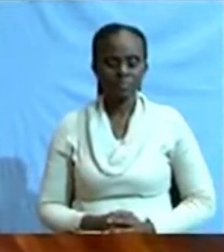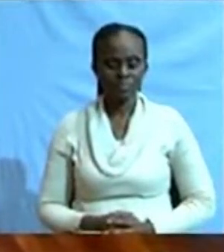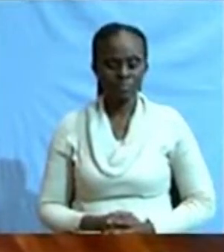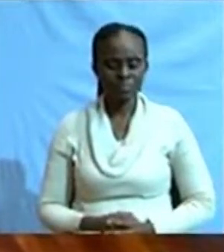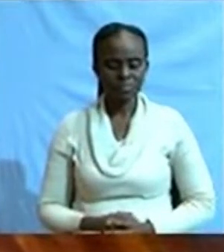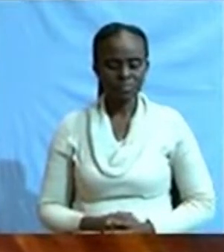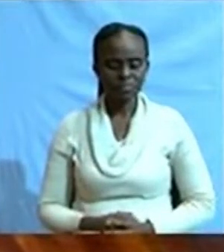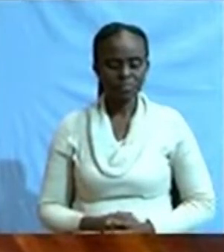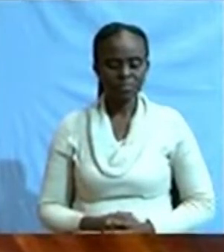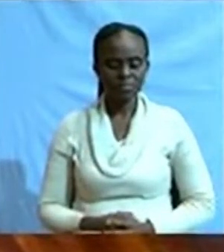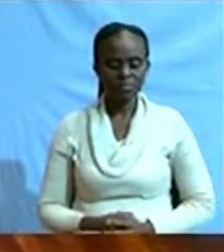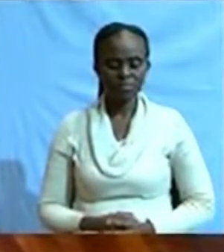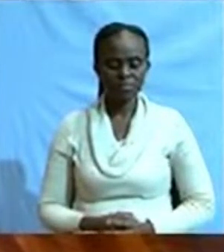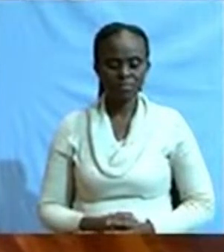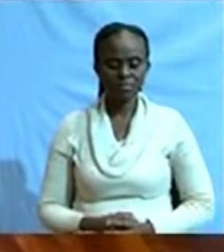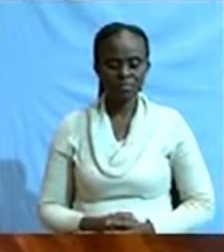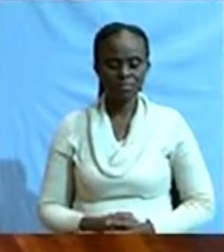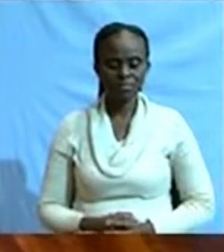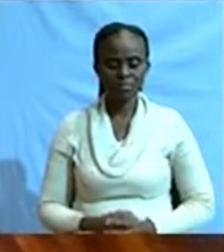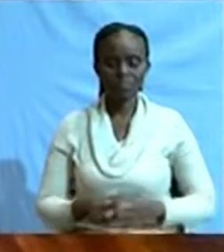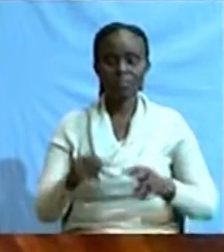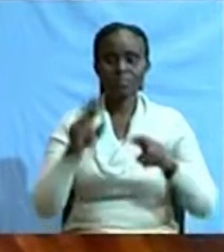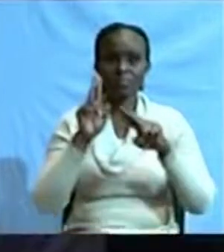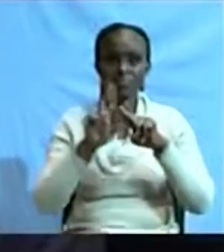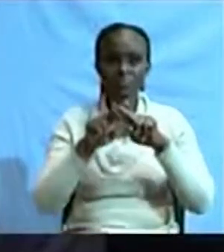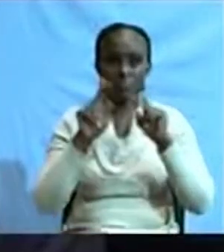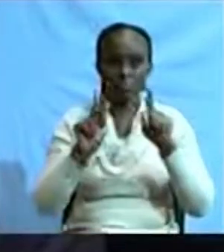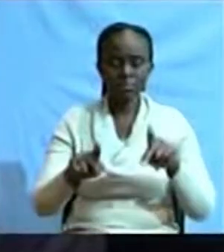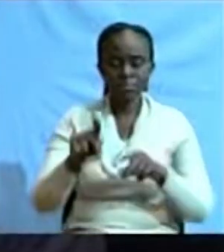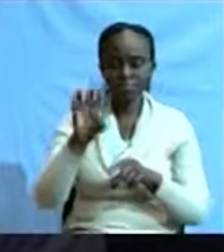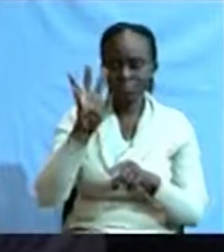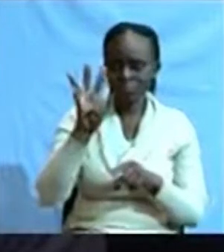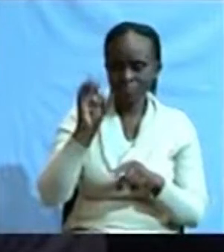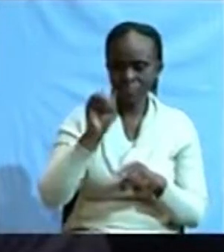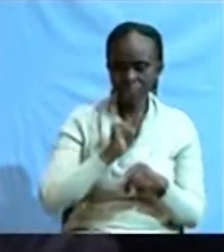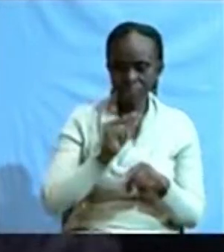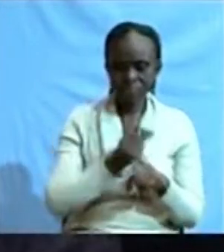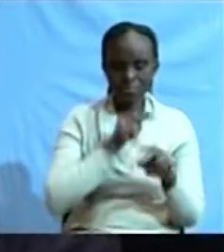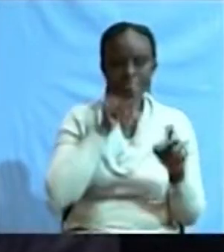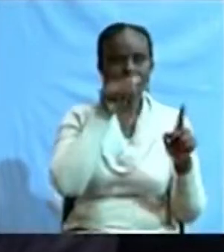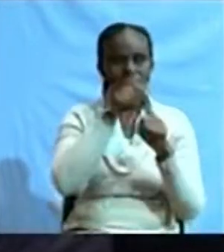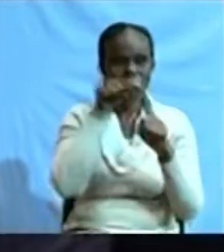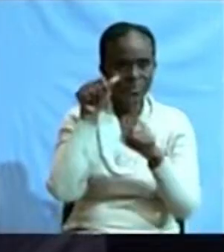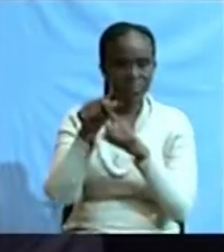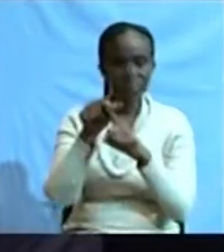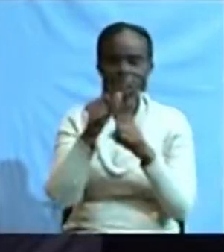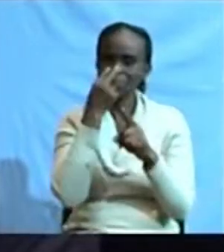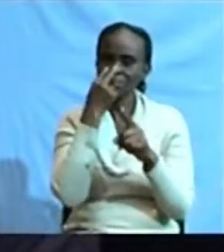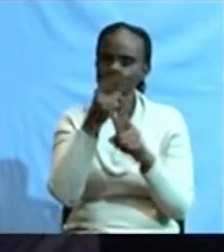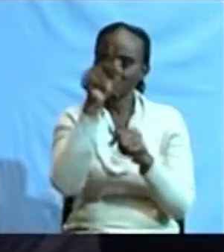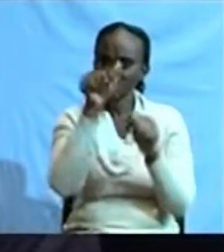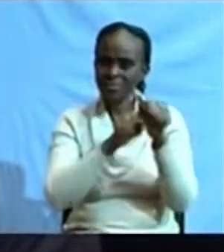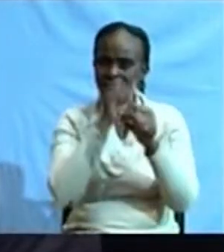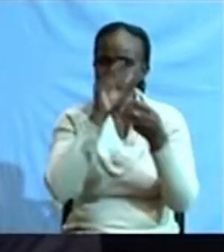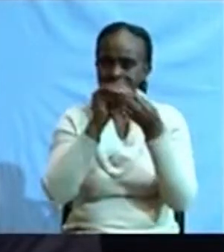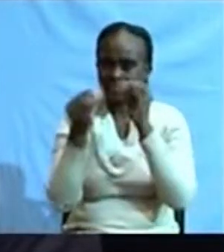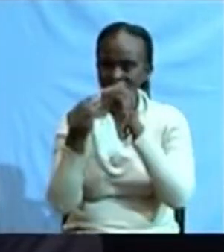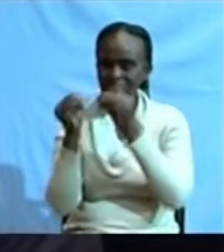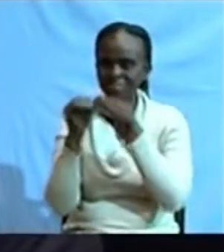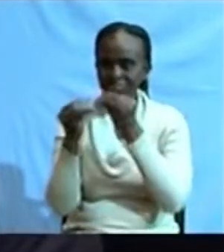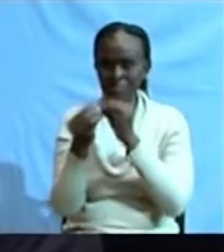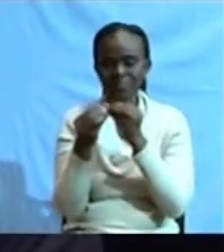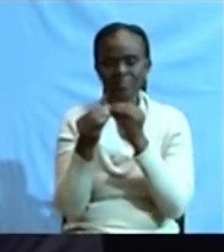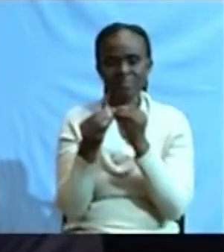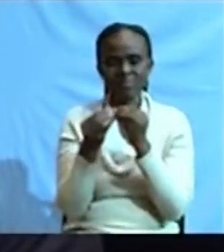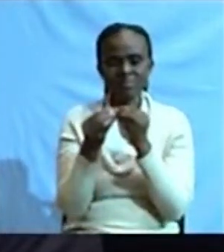Chair, the 40 that we have targeted mainly is because we're looking at big figures, and we thought that probably